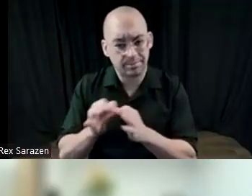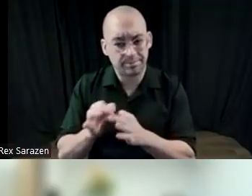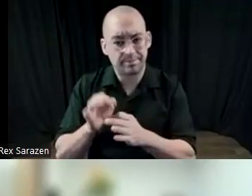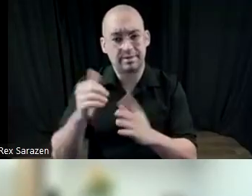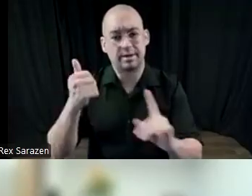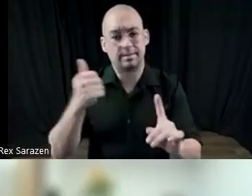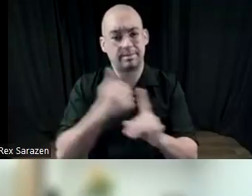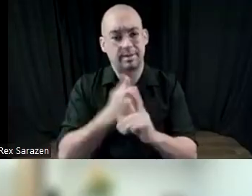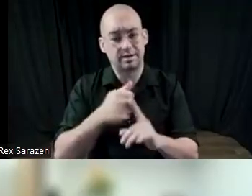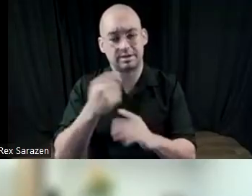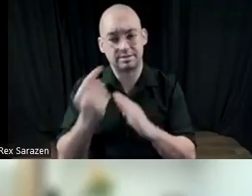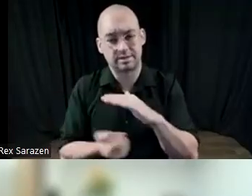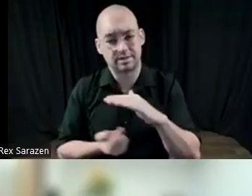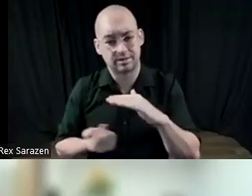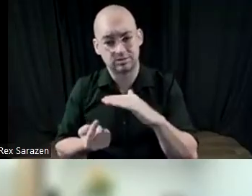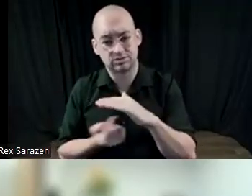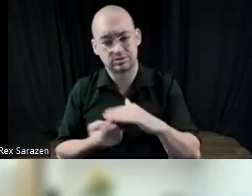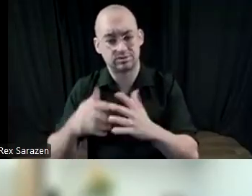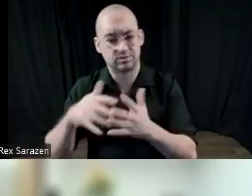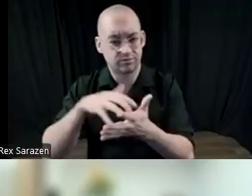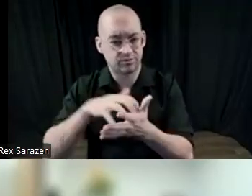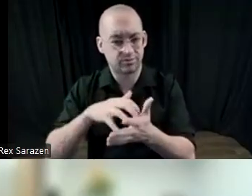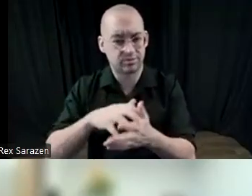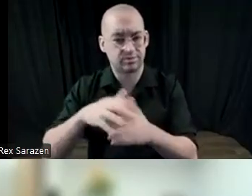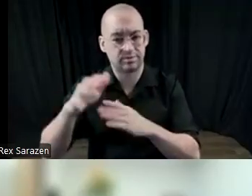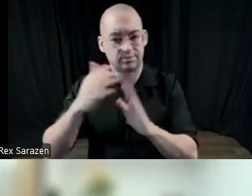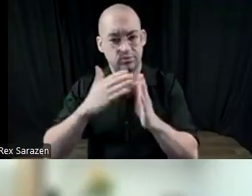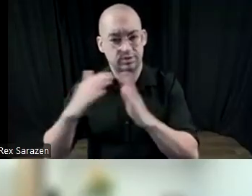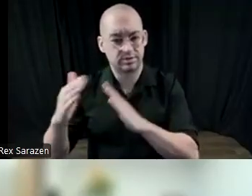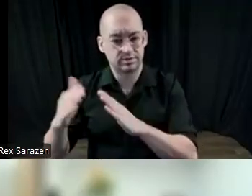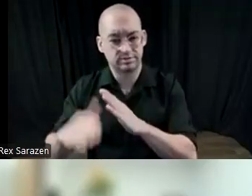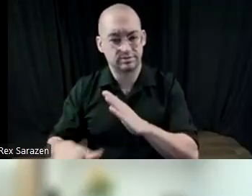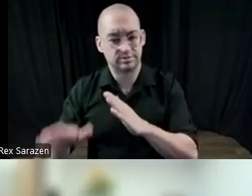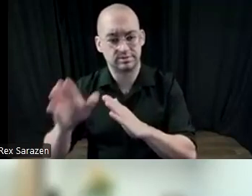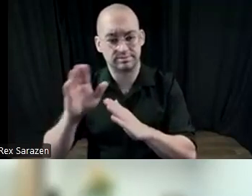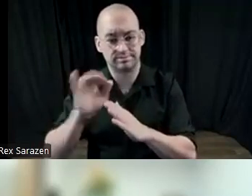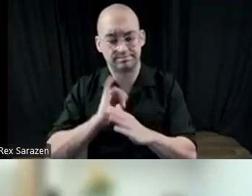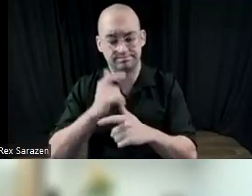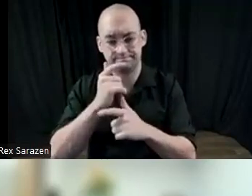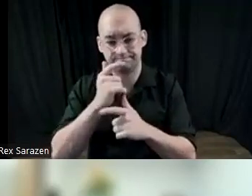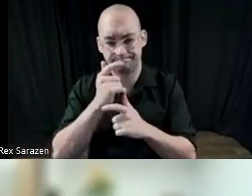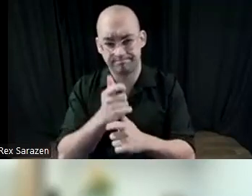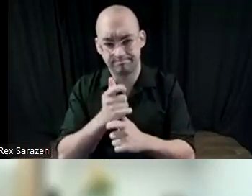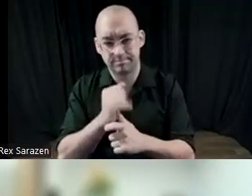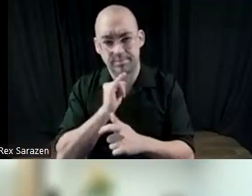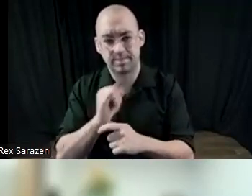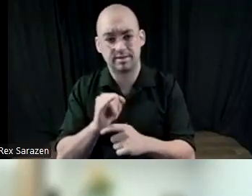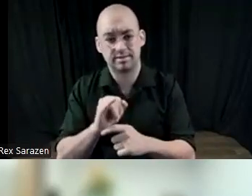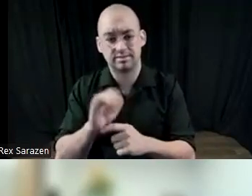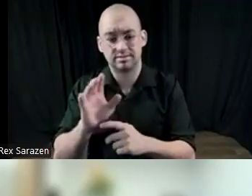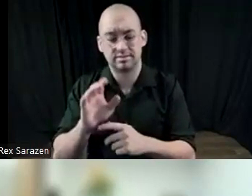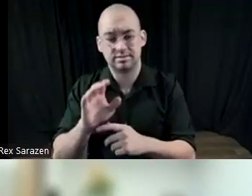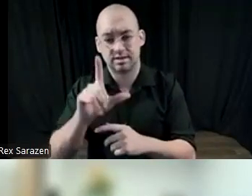impact of isolation and vulnerable communities, I guess I'm interested, is there a lens that talks